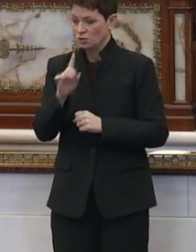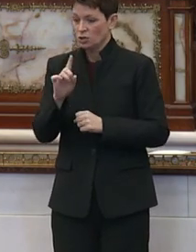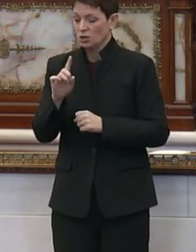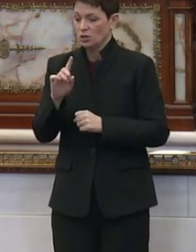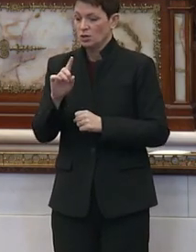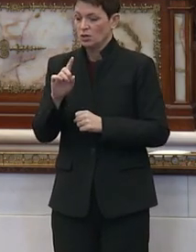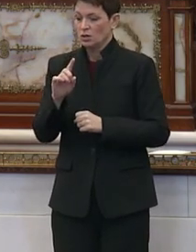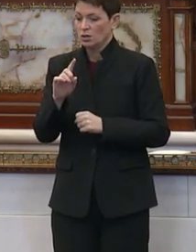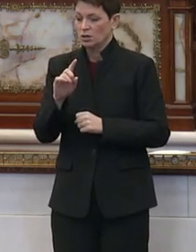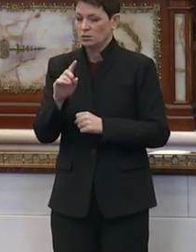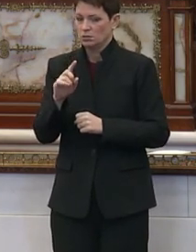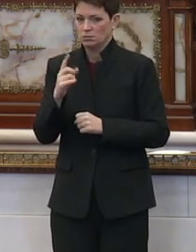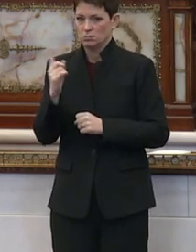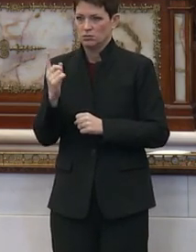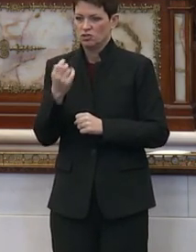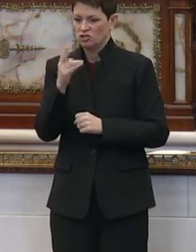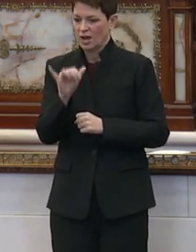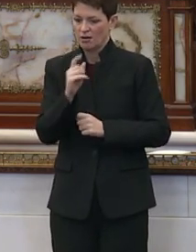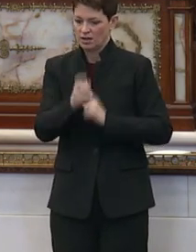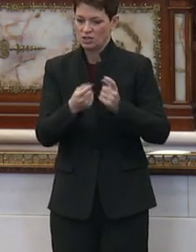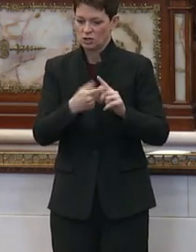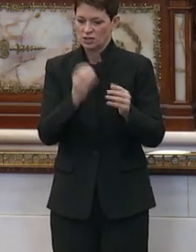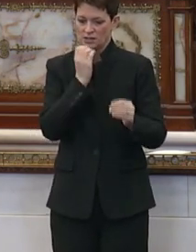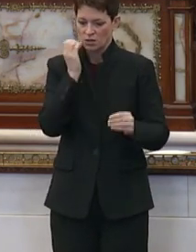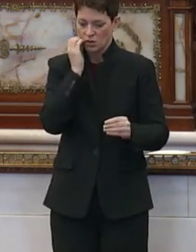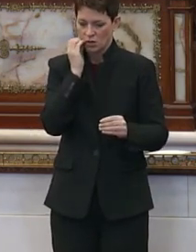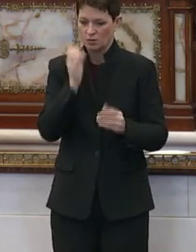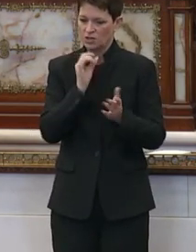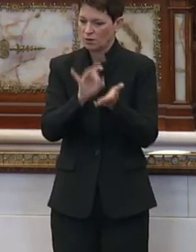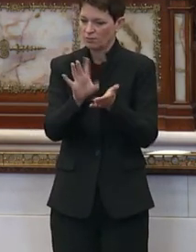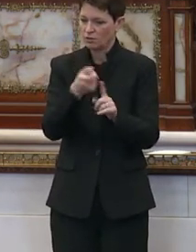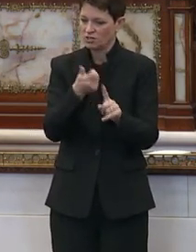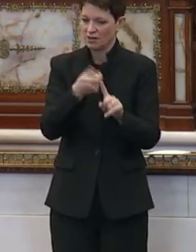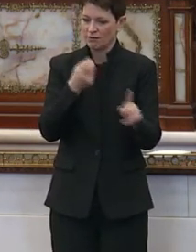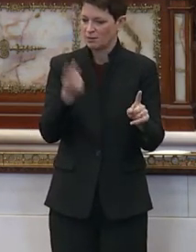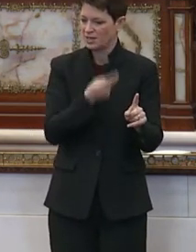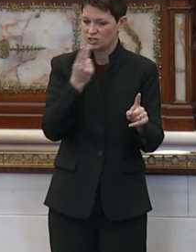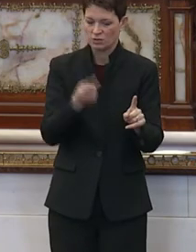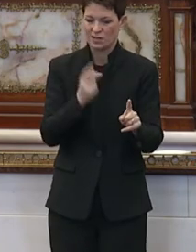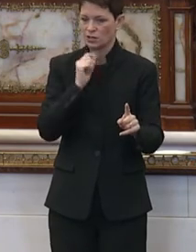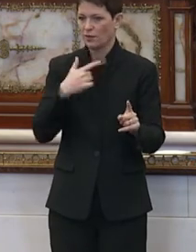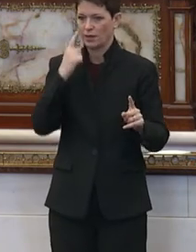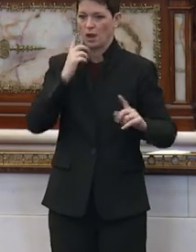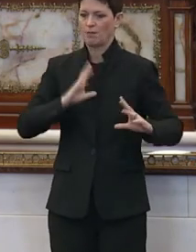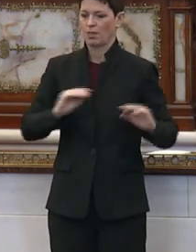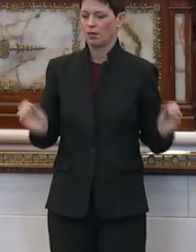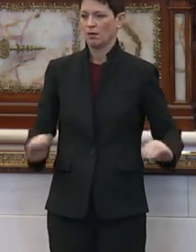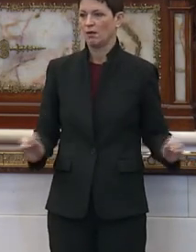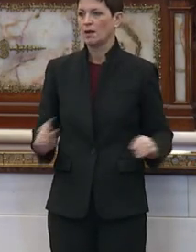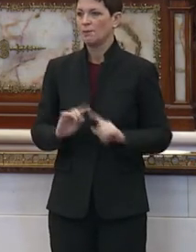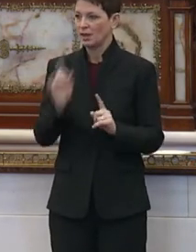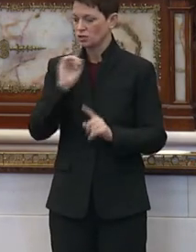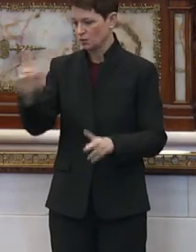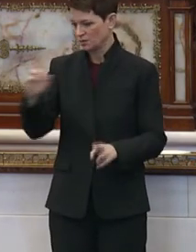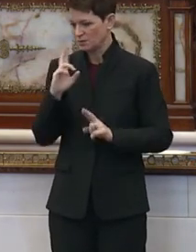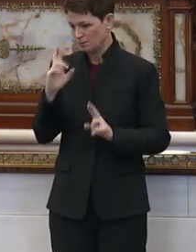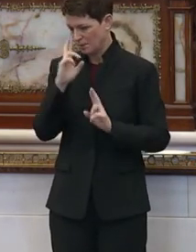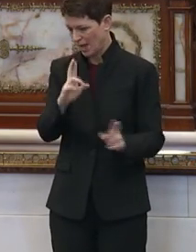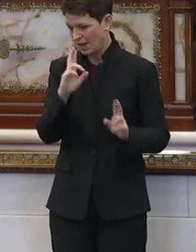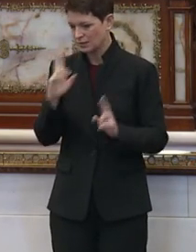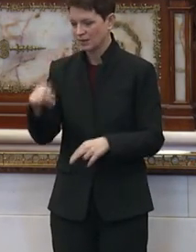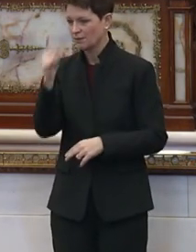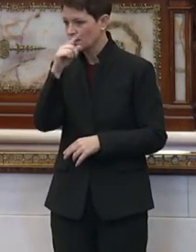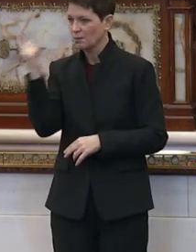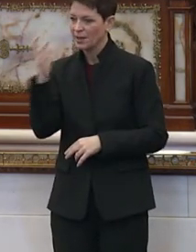charity starts at home. Don't write yourself out of history. Don't count yourself out. Make sure we're being respectful of